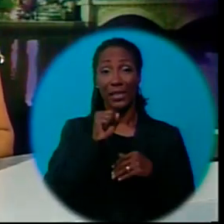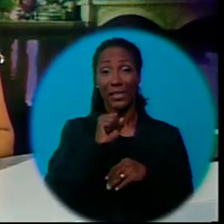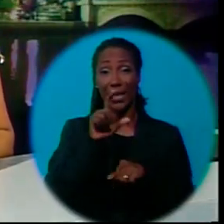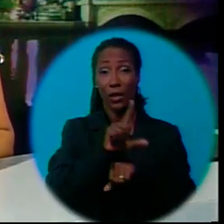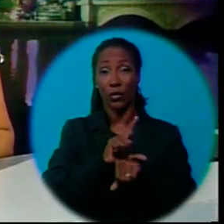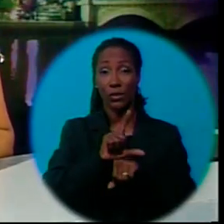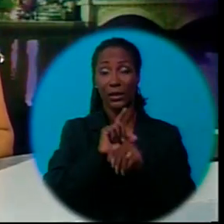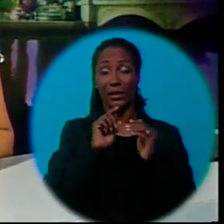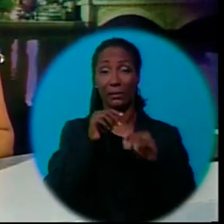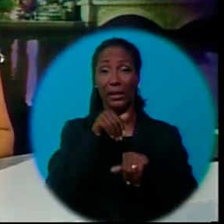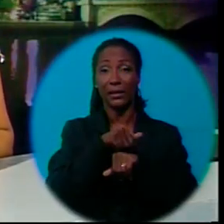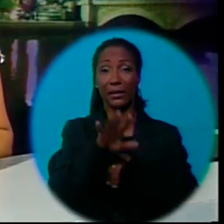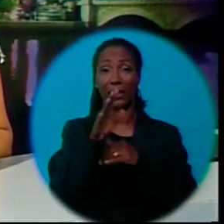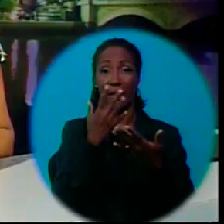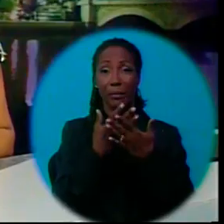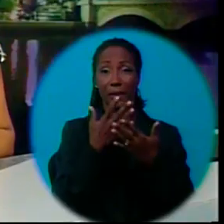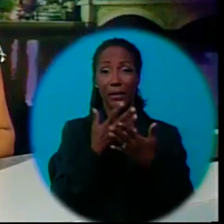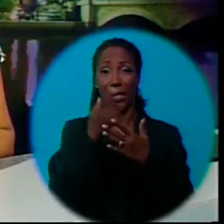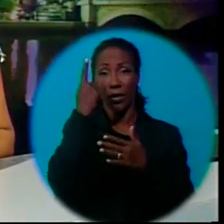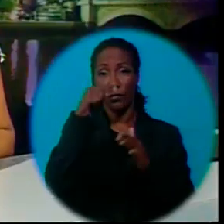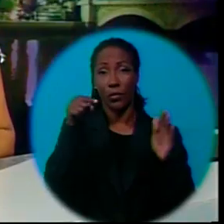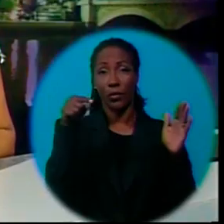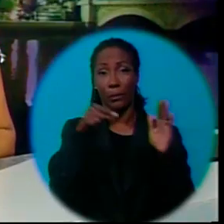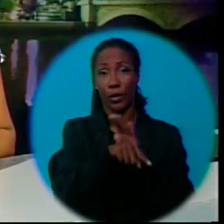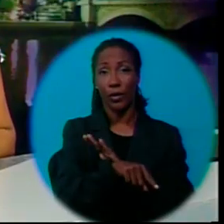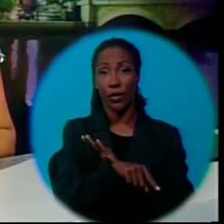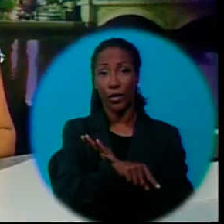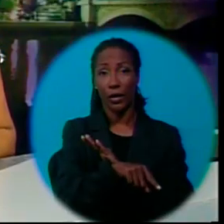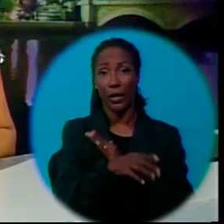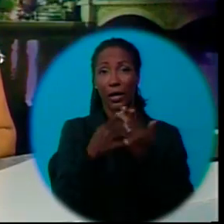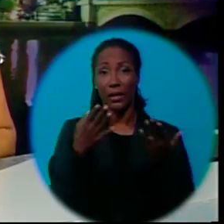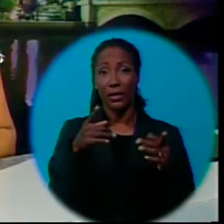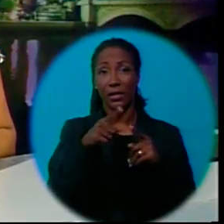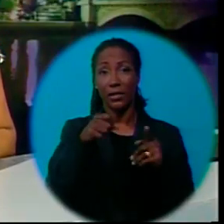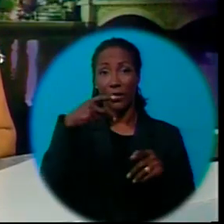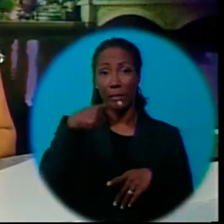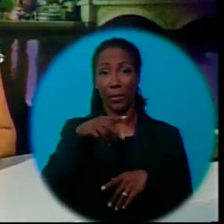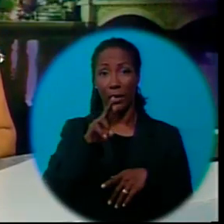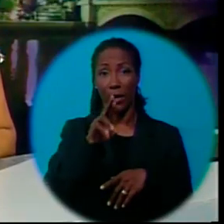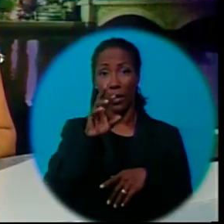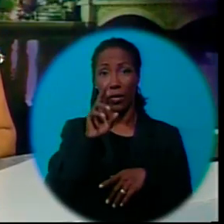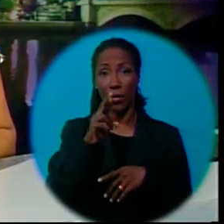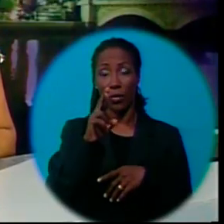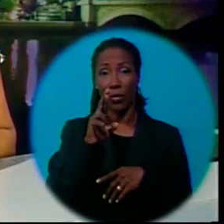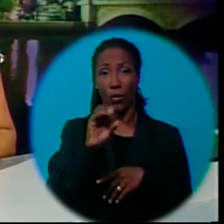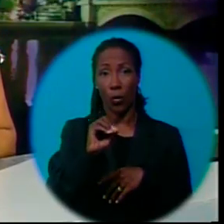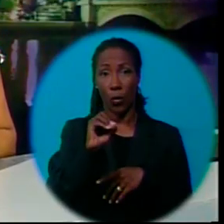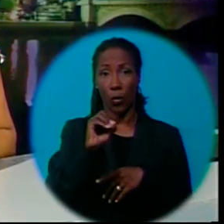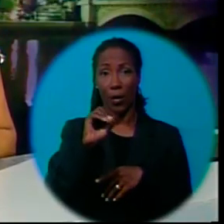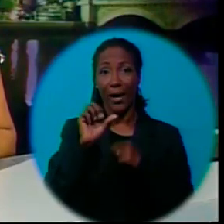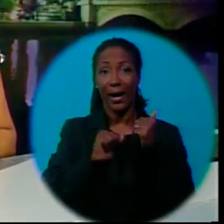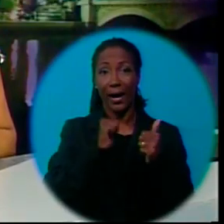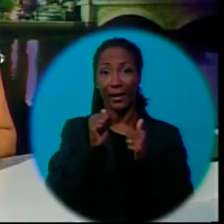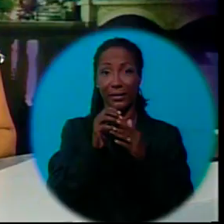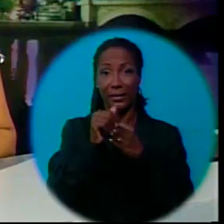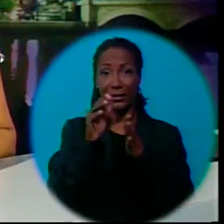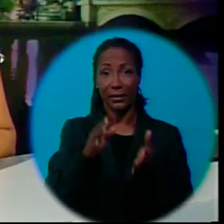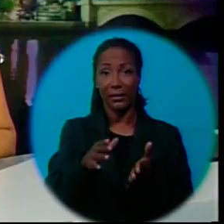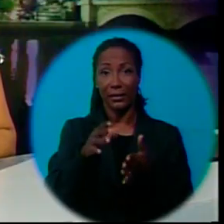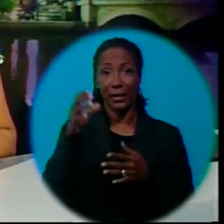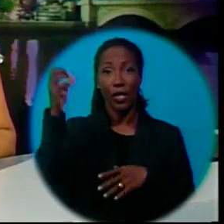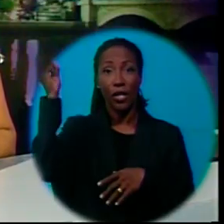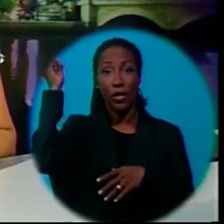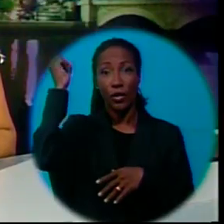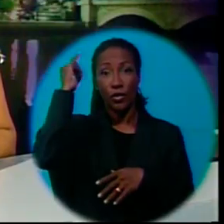prison at Dodds on a charge of murder according to Police Public Relations Officer Acting Assistant Superintendent David Welch Jamal Kamal